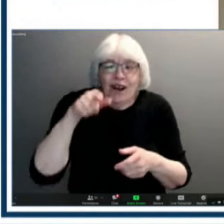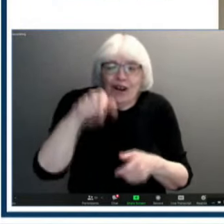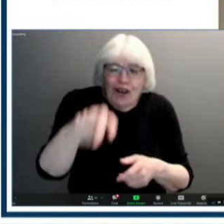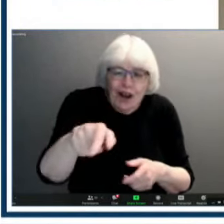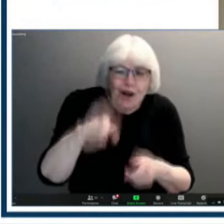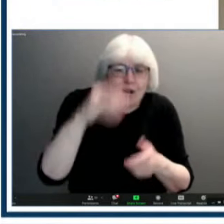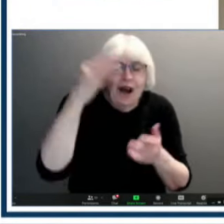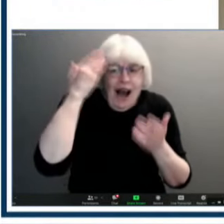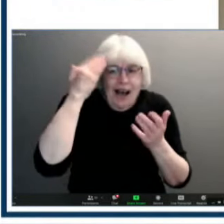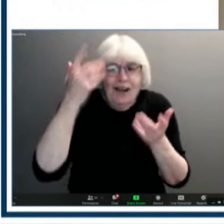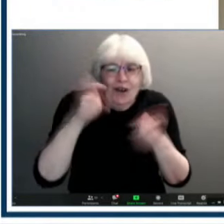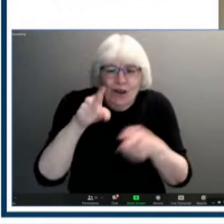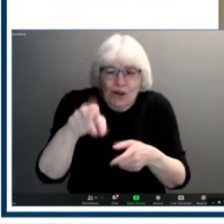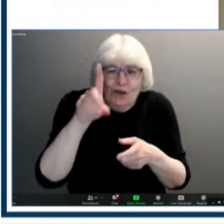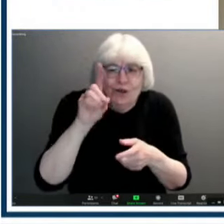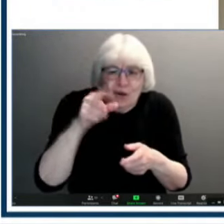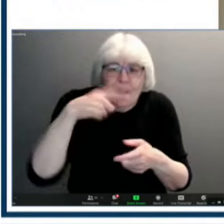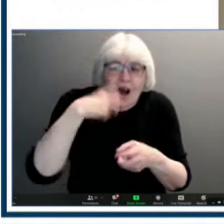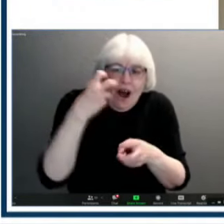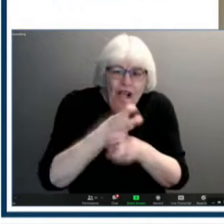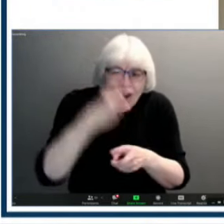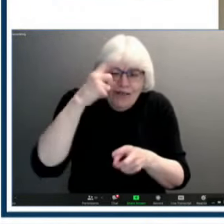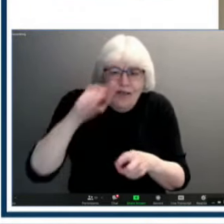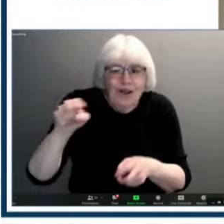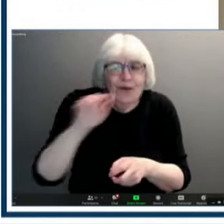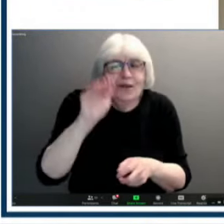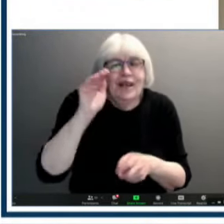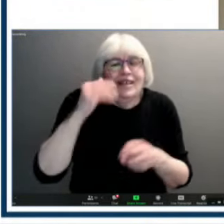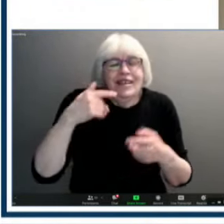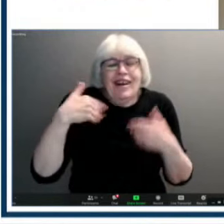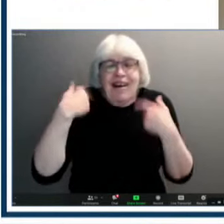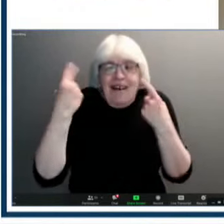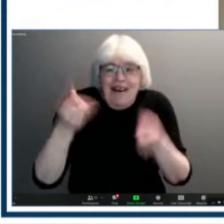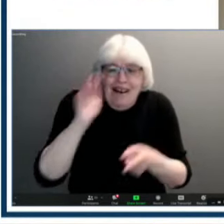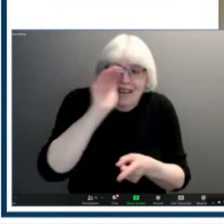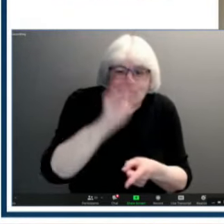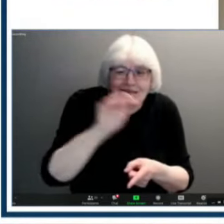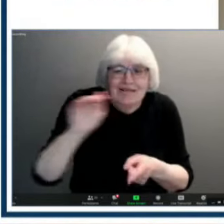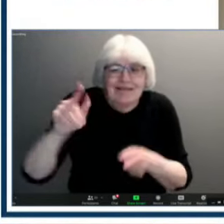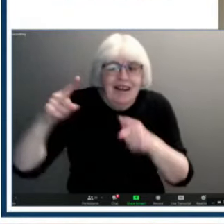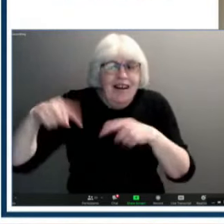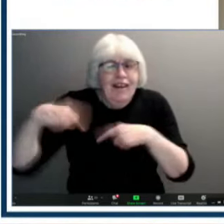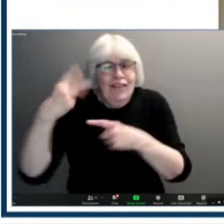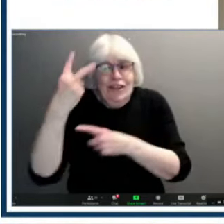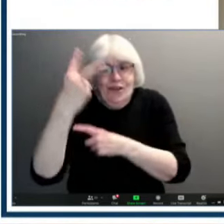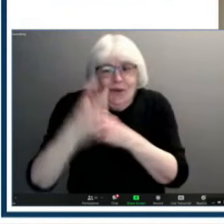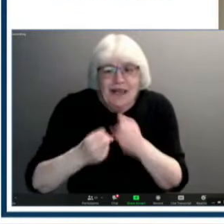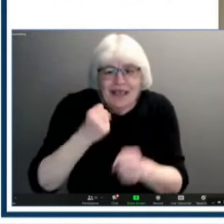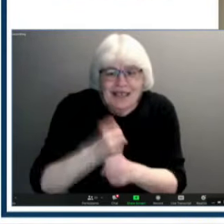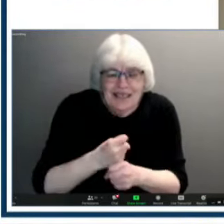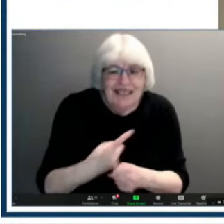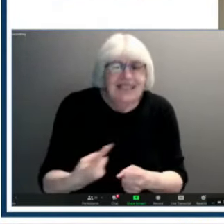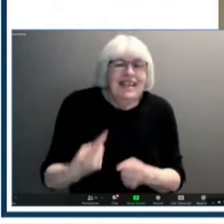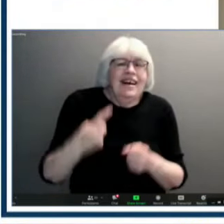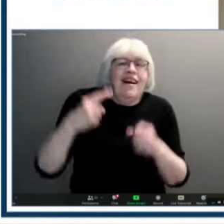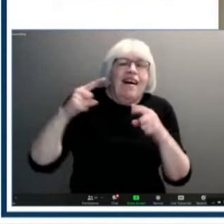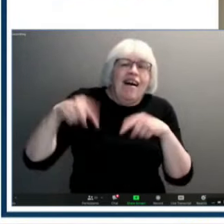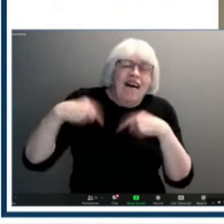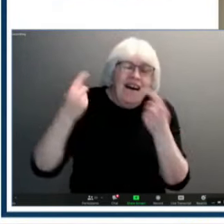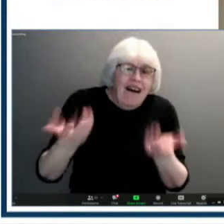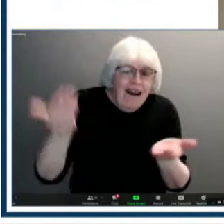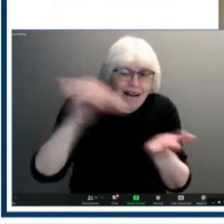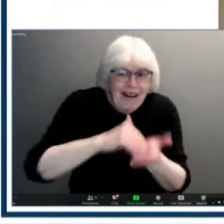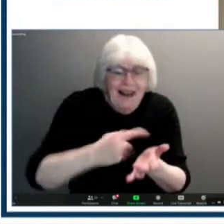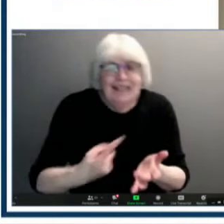made yet. This is a long 2 years, and there's a lot of disappointment about having to do this yet again in the holiday